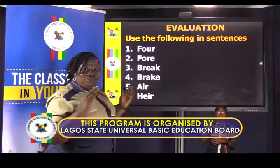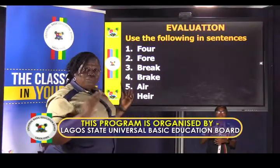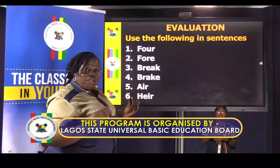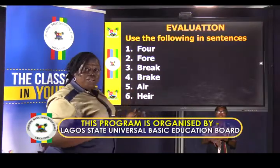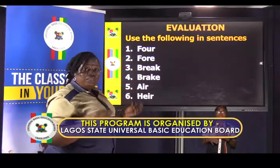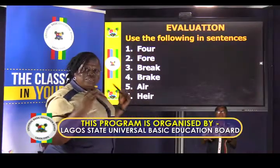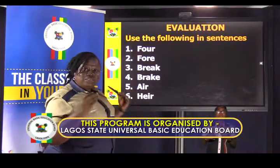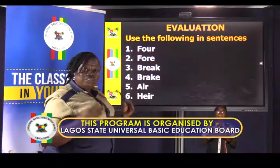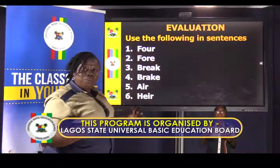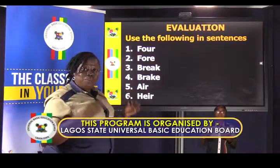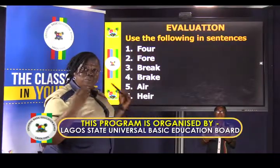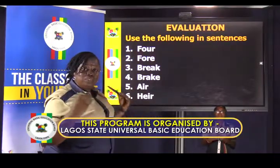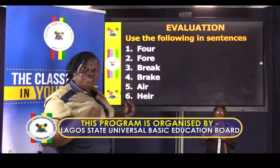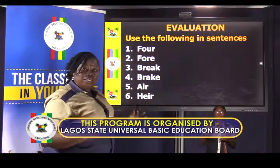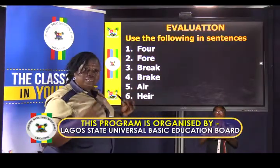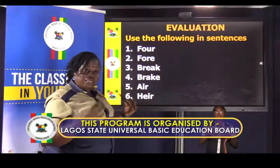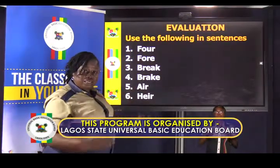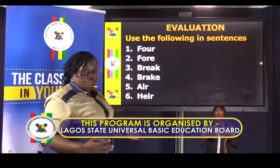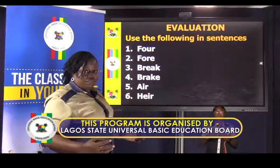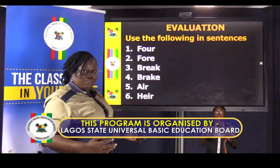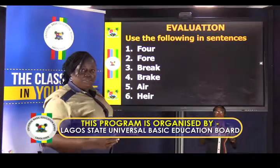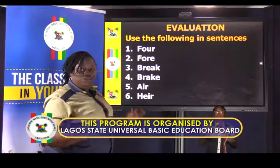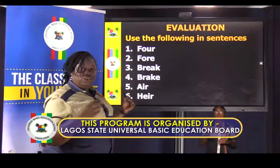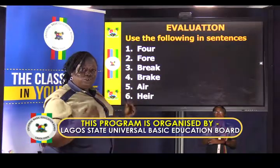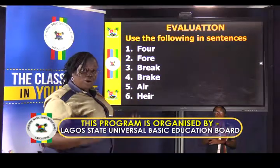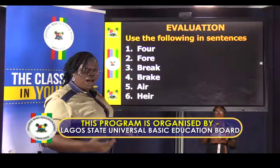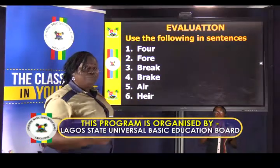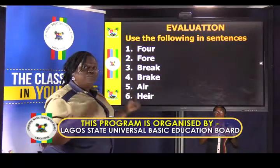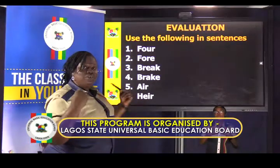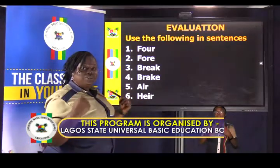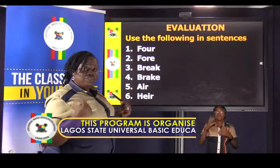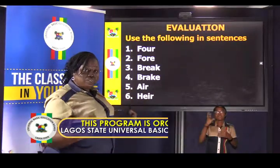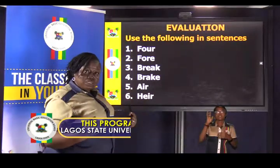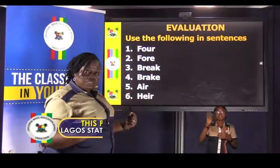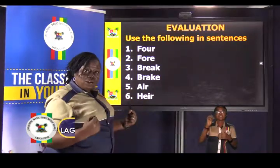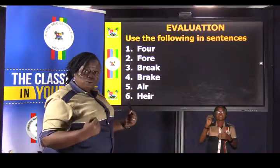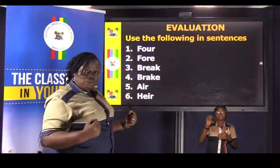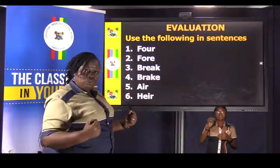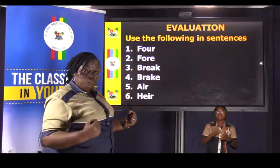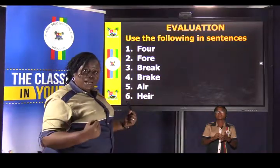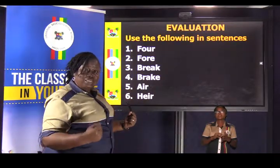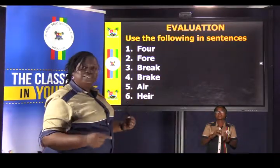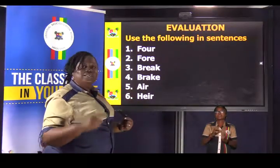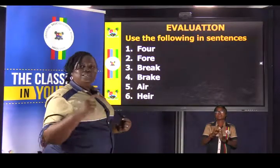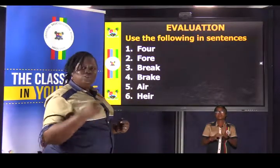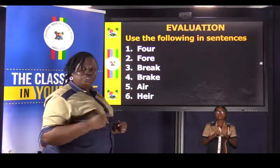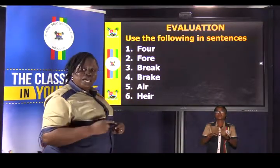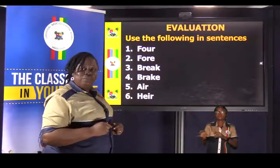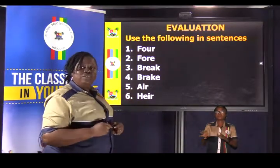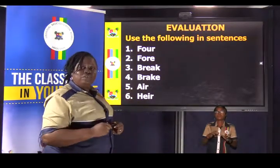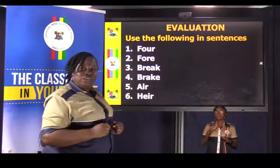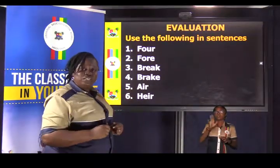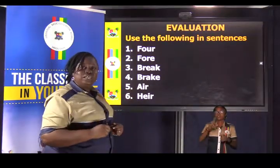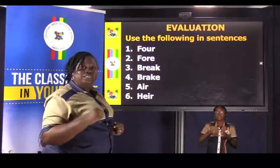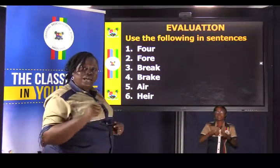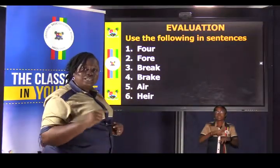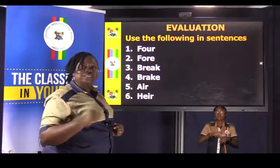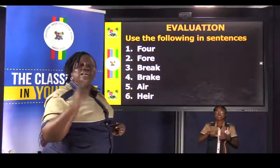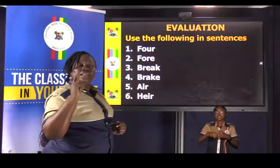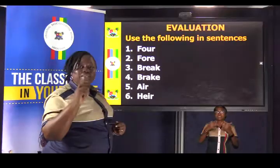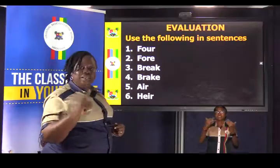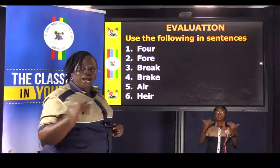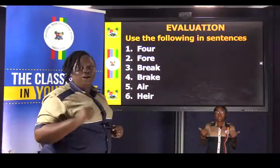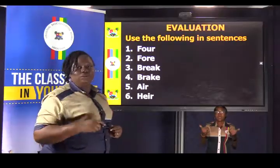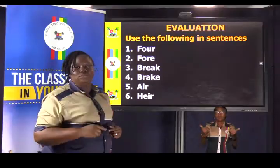them in simple sentences. You have 60 seconds to do that. Your time definitely